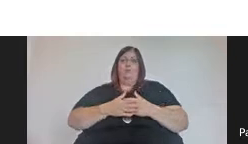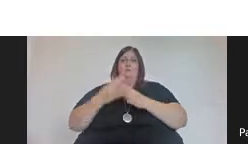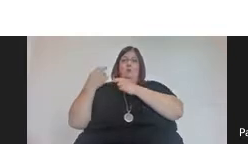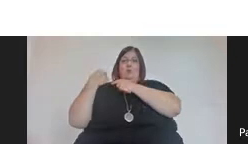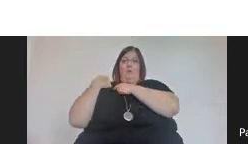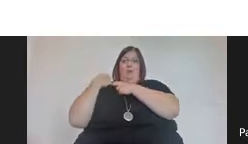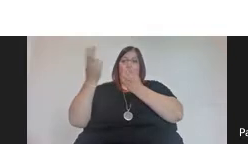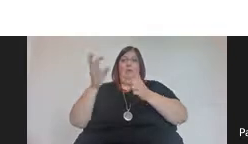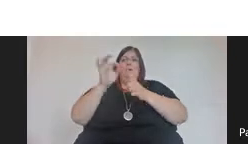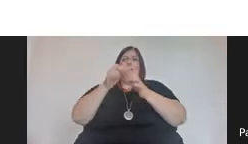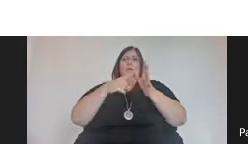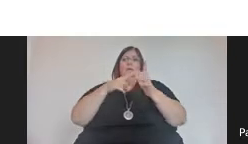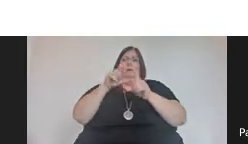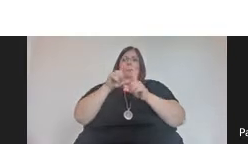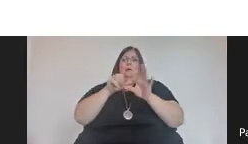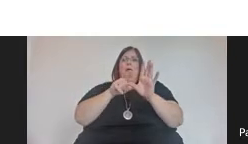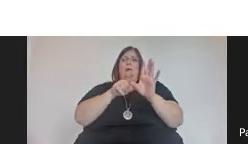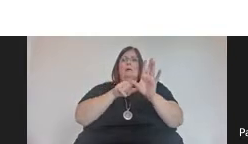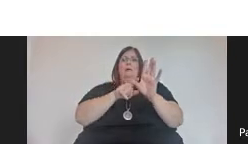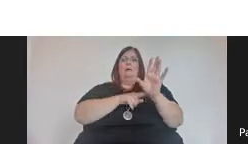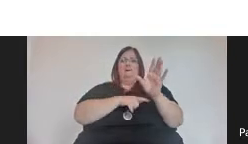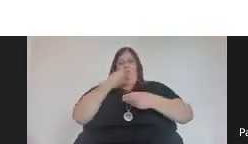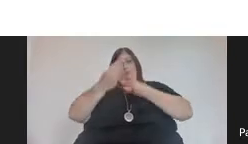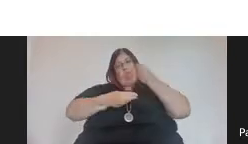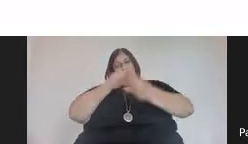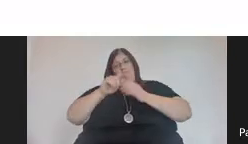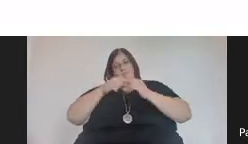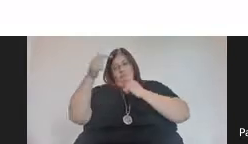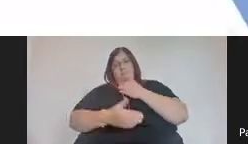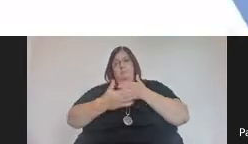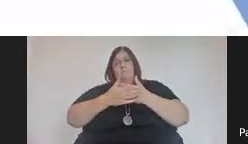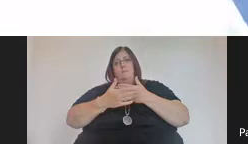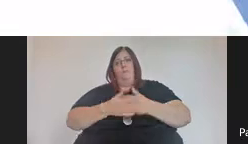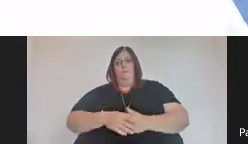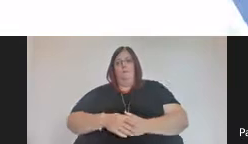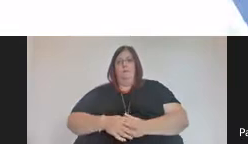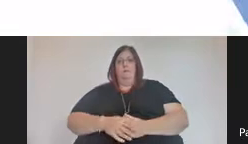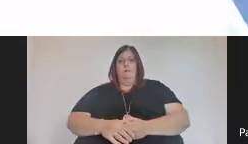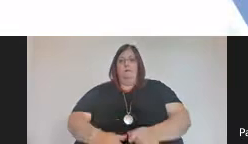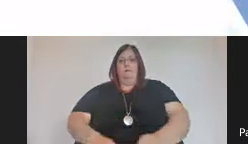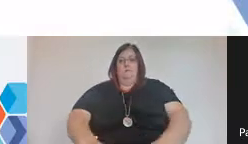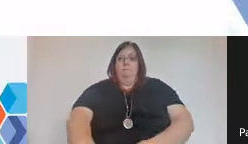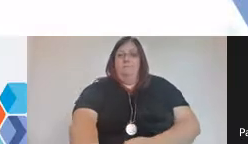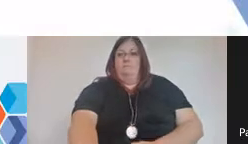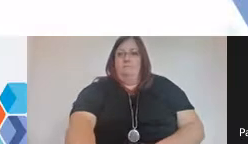over to Paddy, who's going to move on that journey and take us through to vaccination. So Paddy.